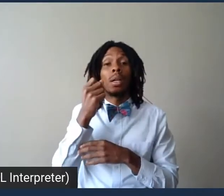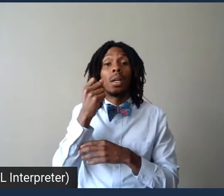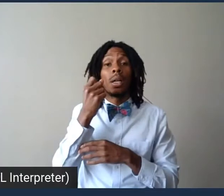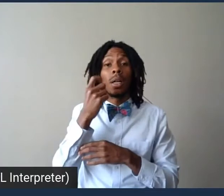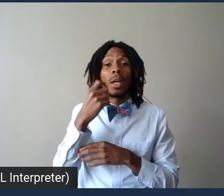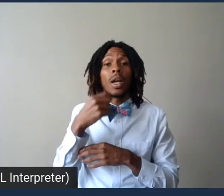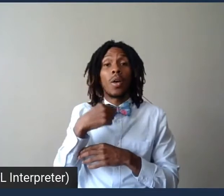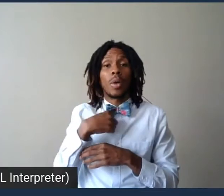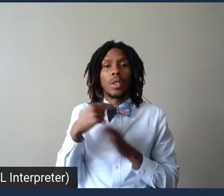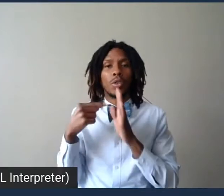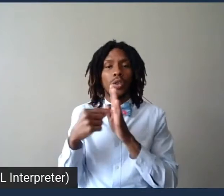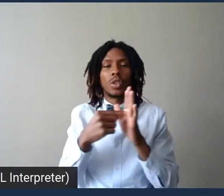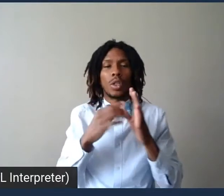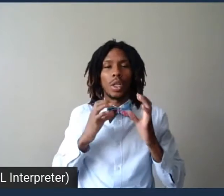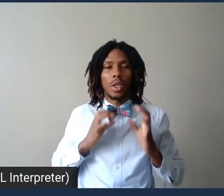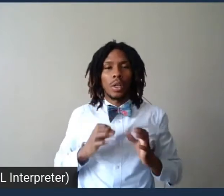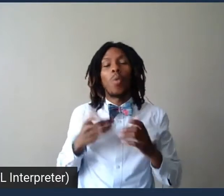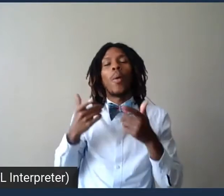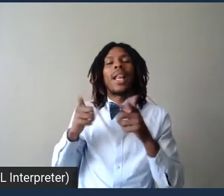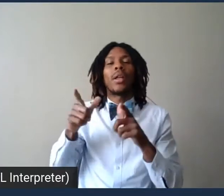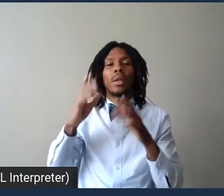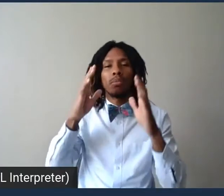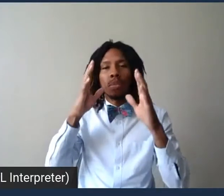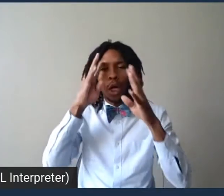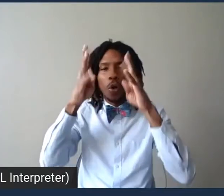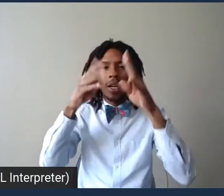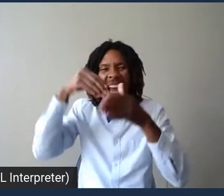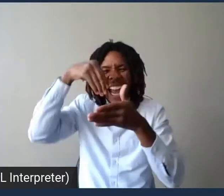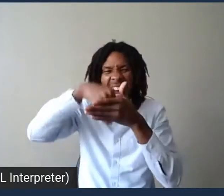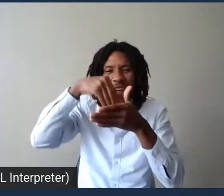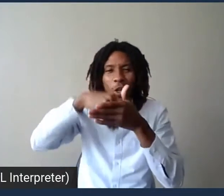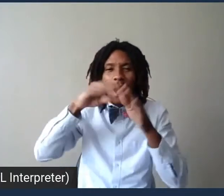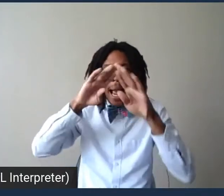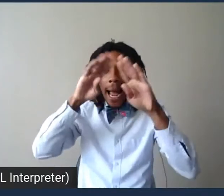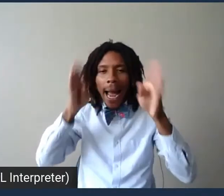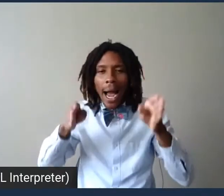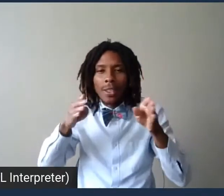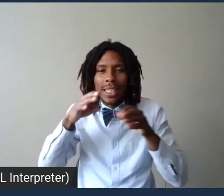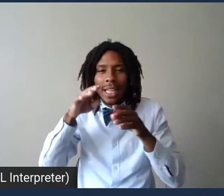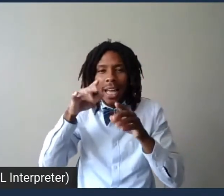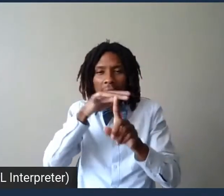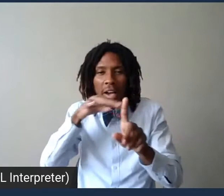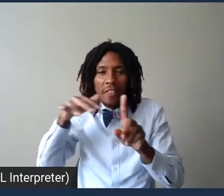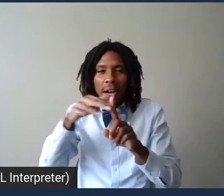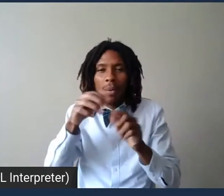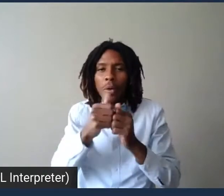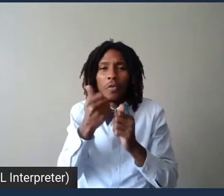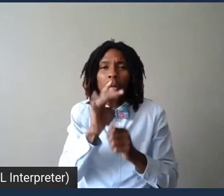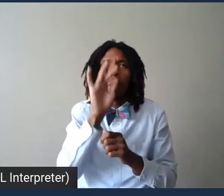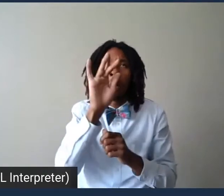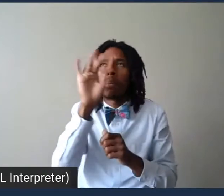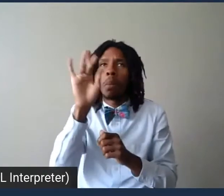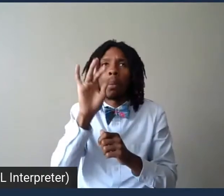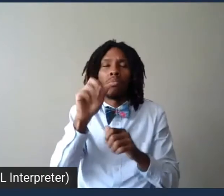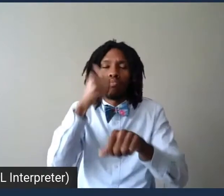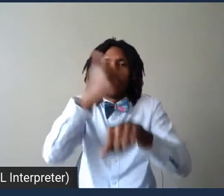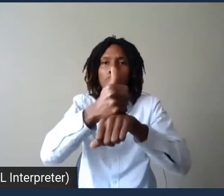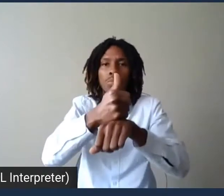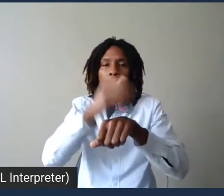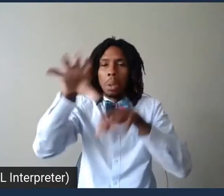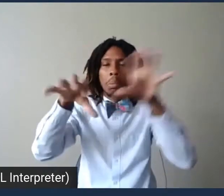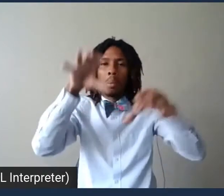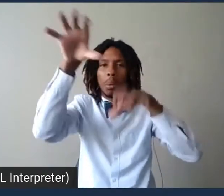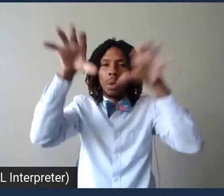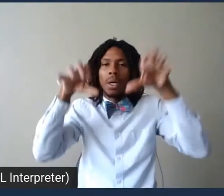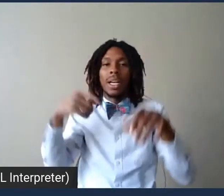let the customers create an indoor house environment with a couple of clicks of buttons. And they'll be able to get